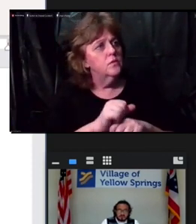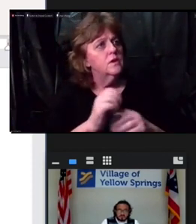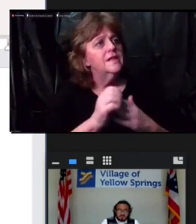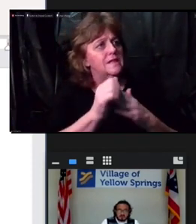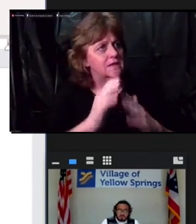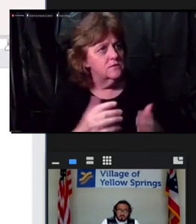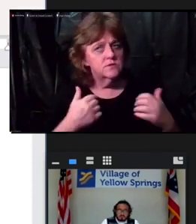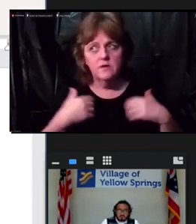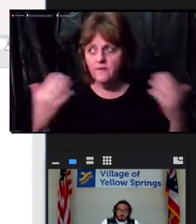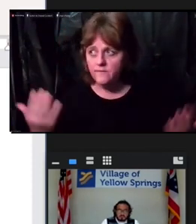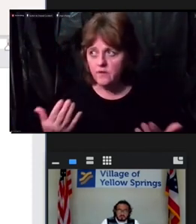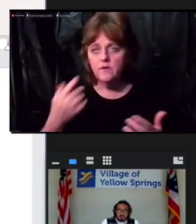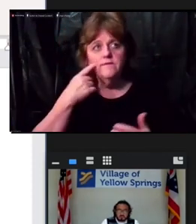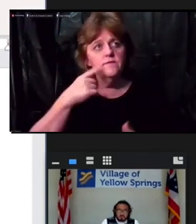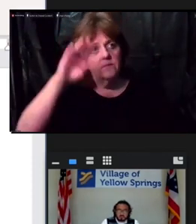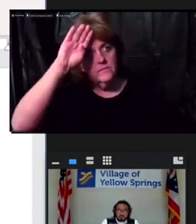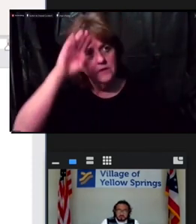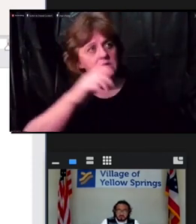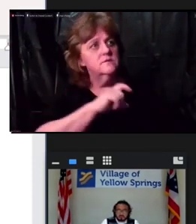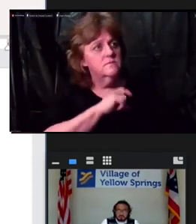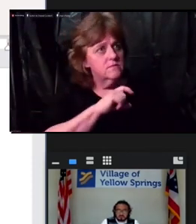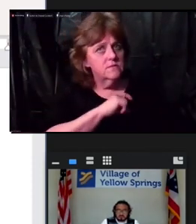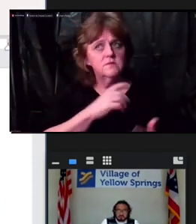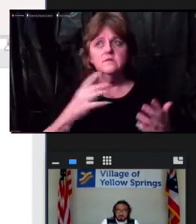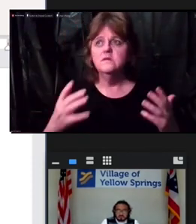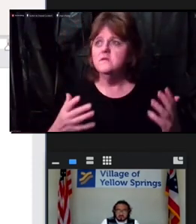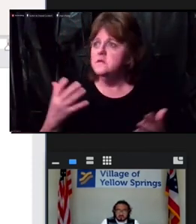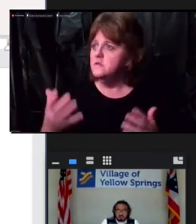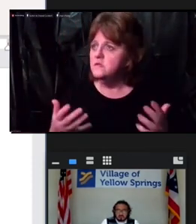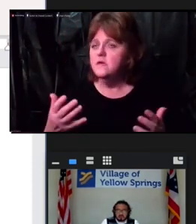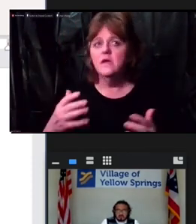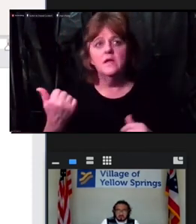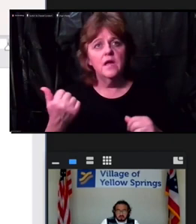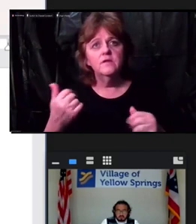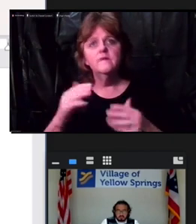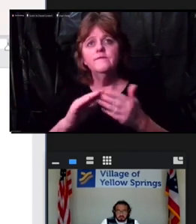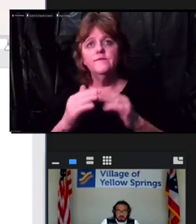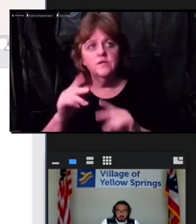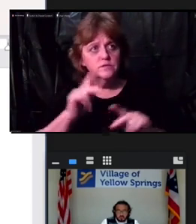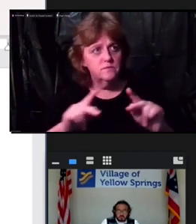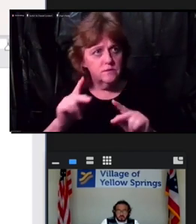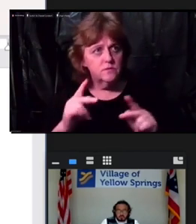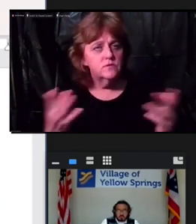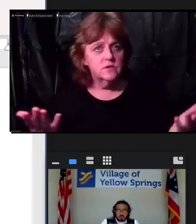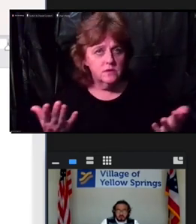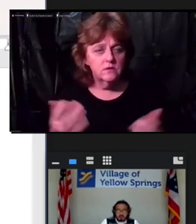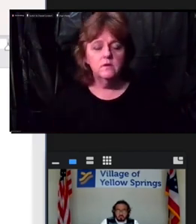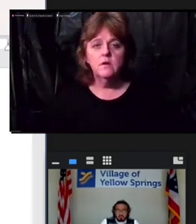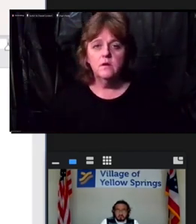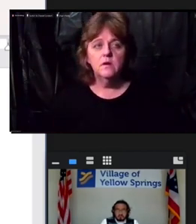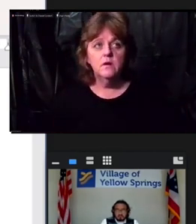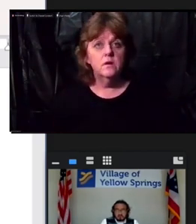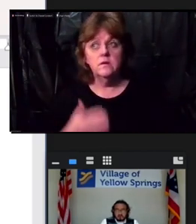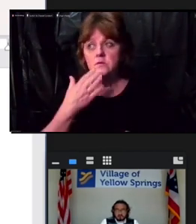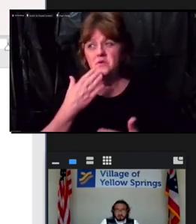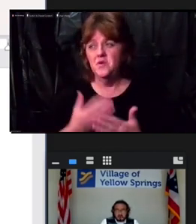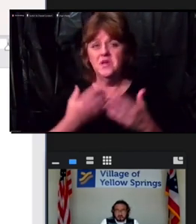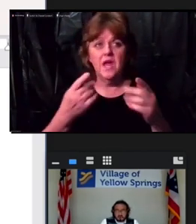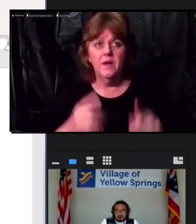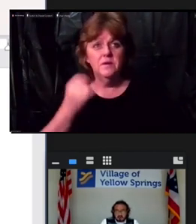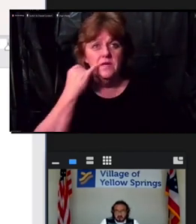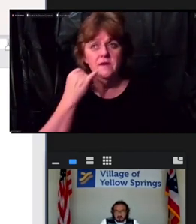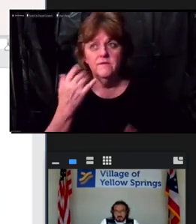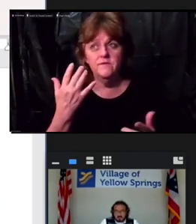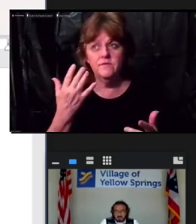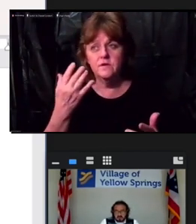for our frontline workers, which include our peace officers and other village team members. What good might happen if we all